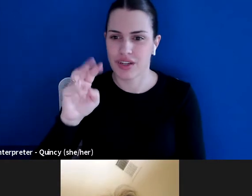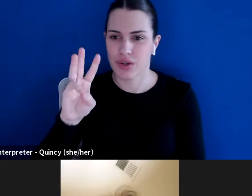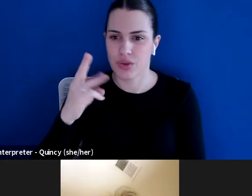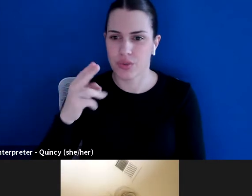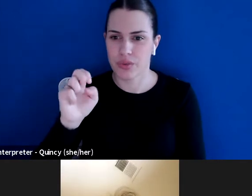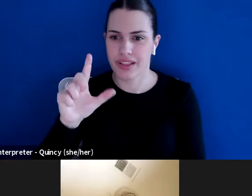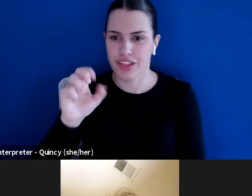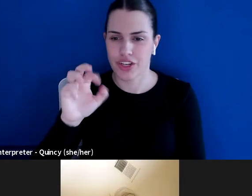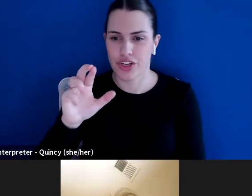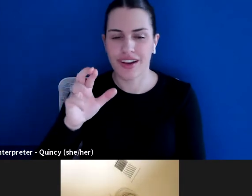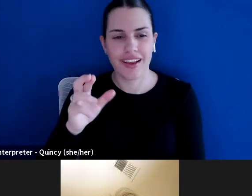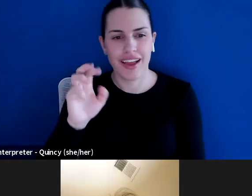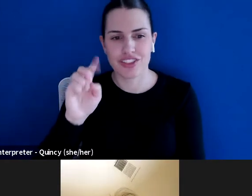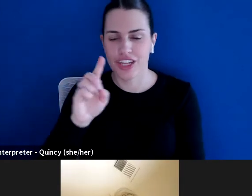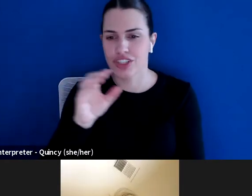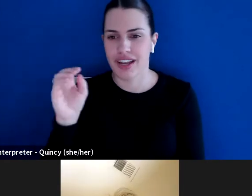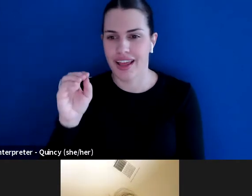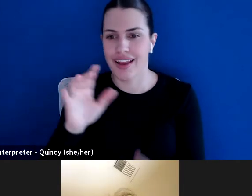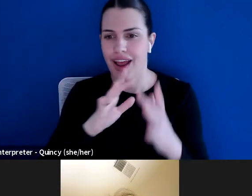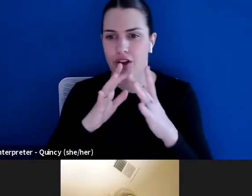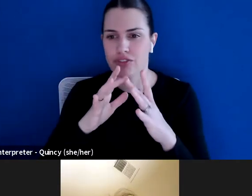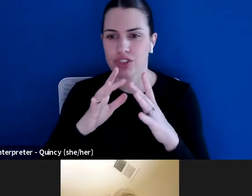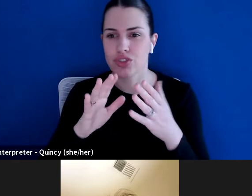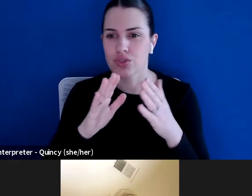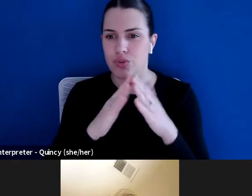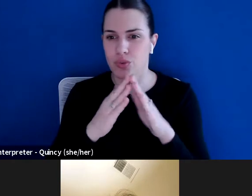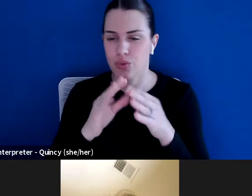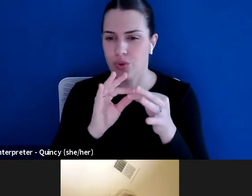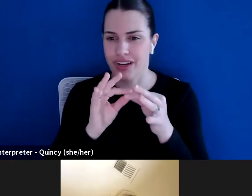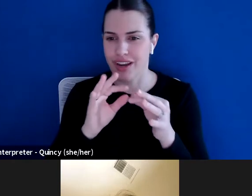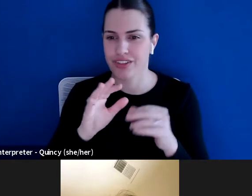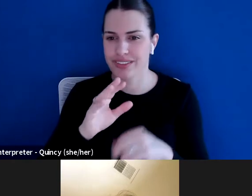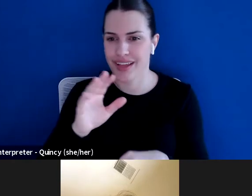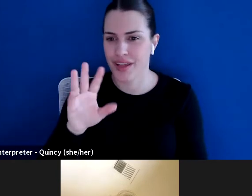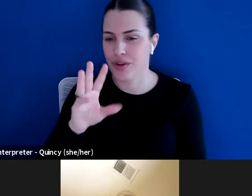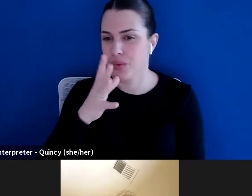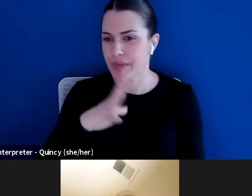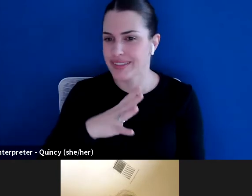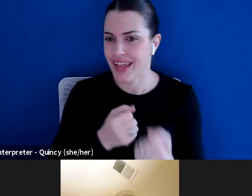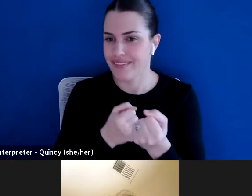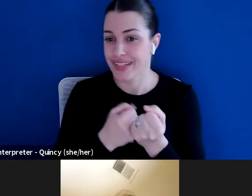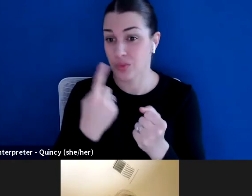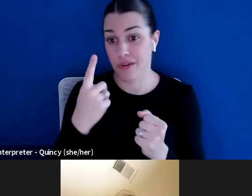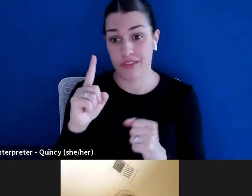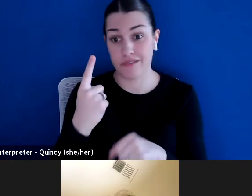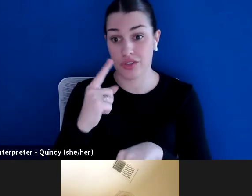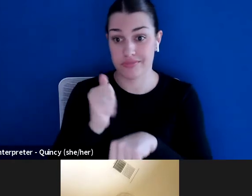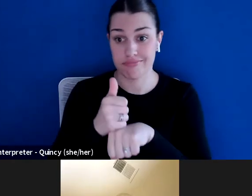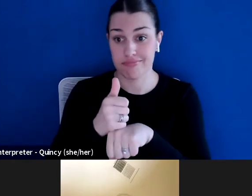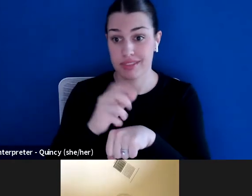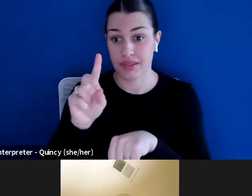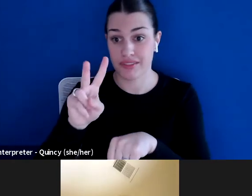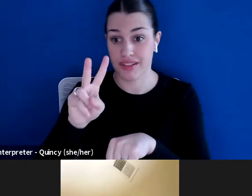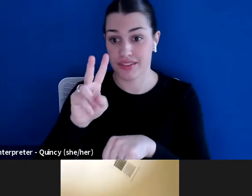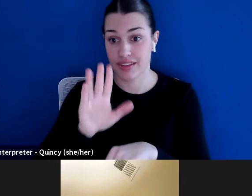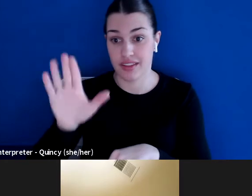Women's Advocates, which is one of the first domestic violence shelters in the United States. We're located in St. Paul, Minnesota.